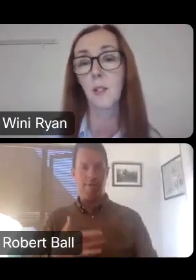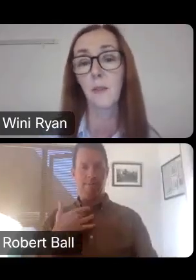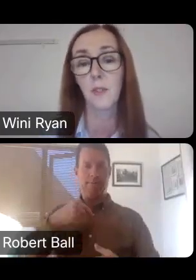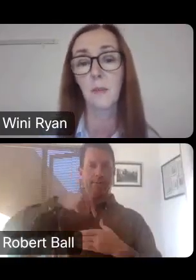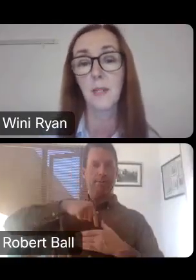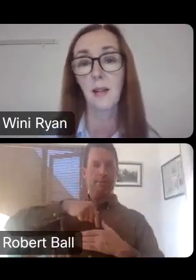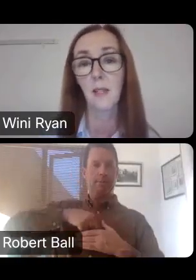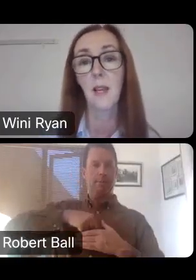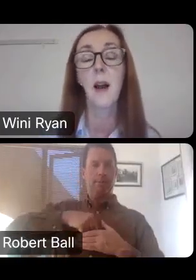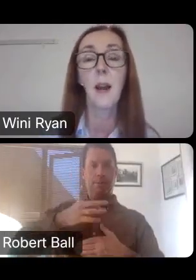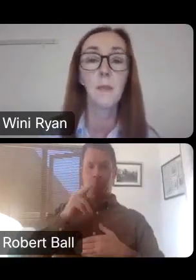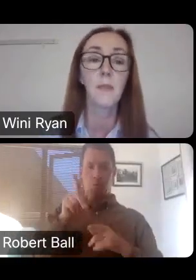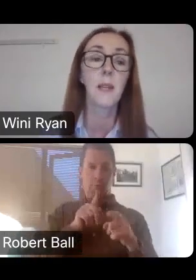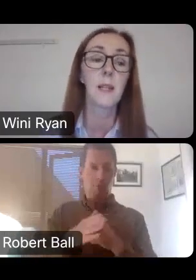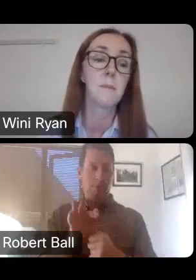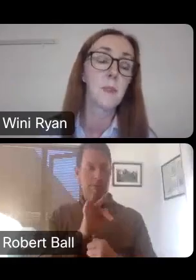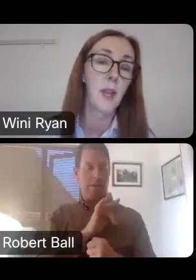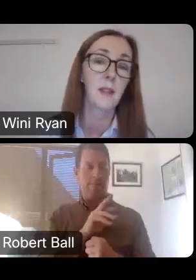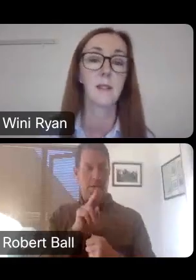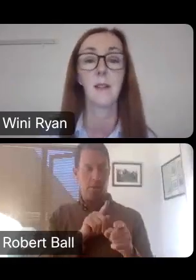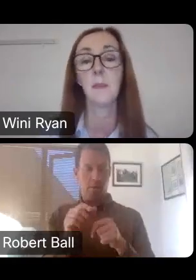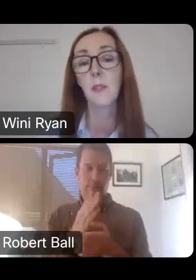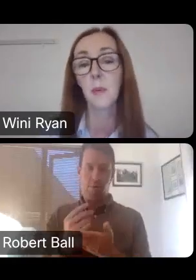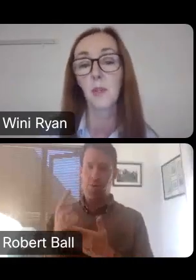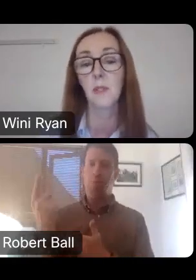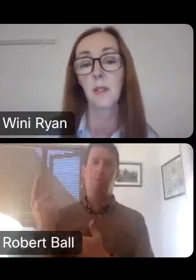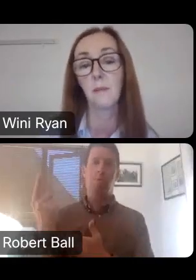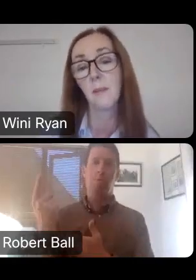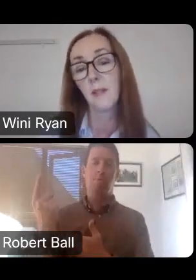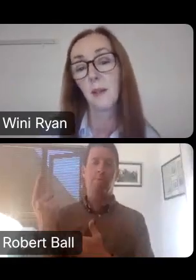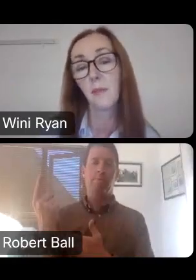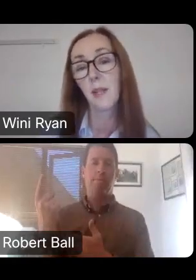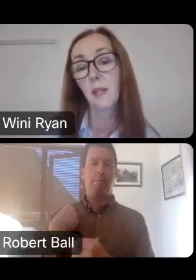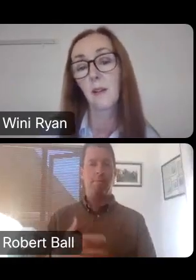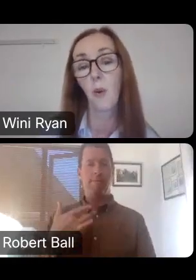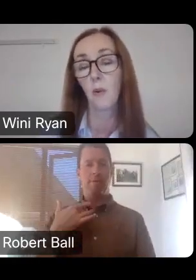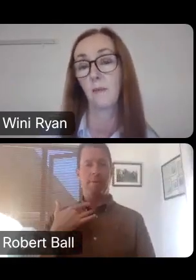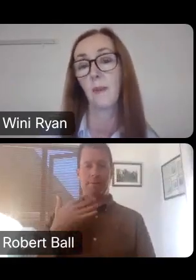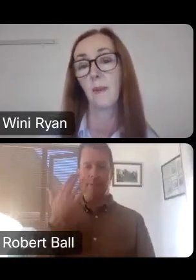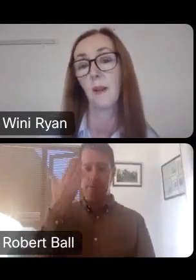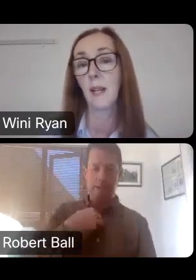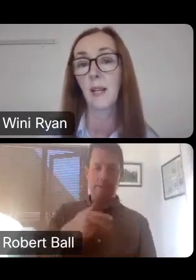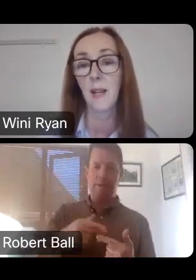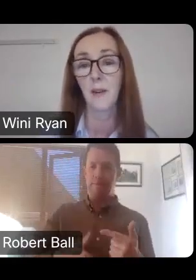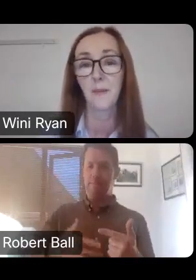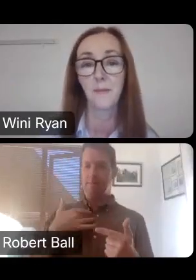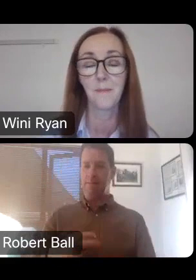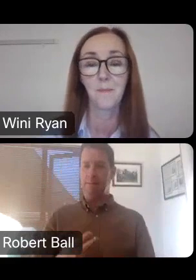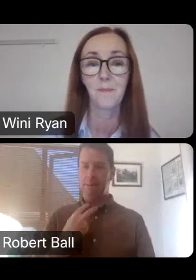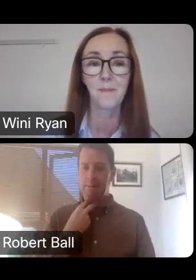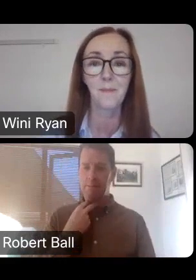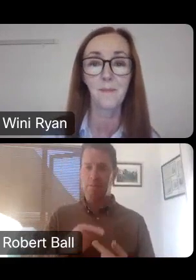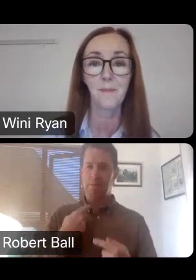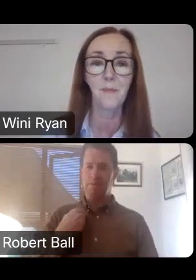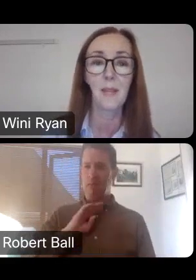likely to do it for somebody else. I'm feeling sad. I'm disappointed. I'm feeling low. I'm feeling a little down.